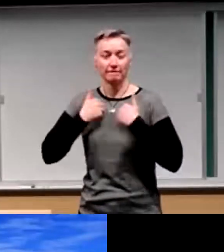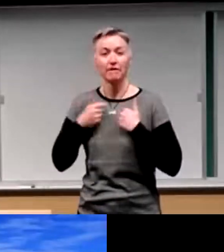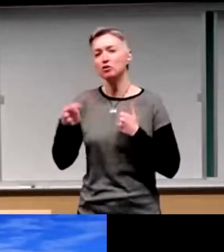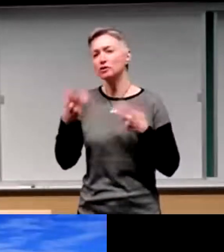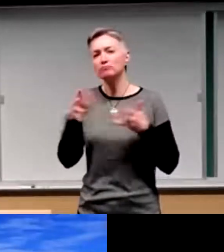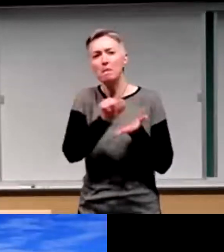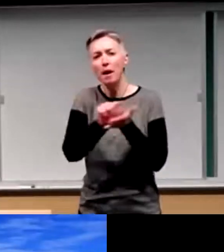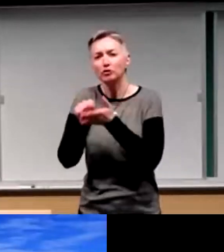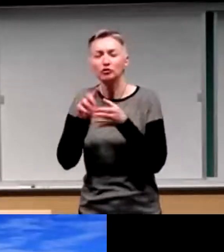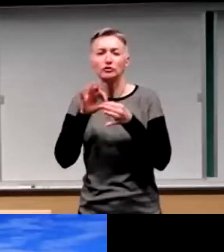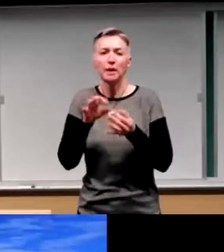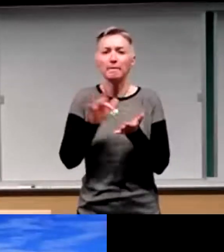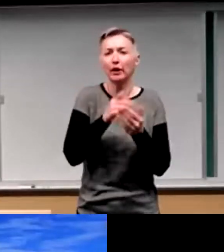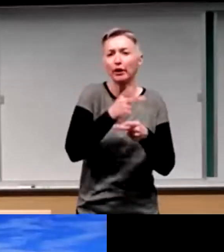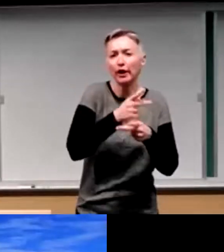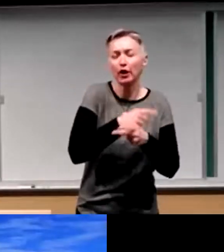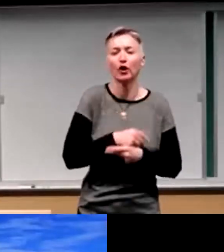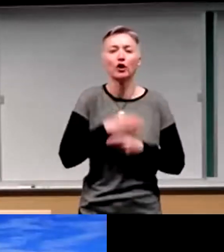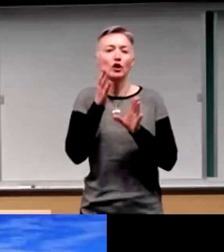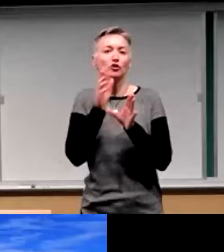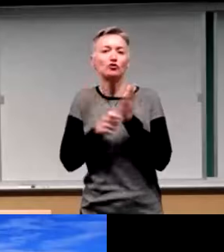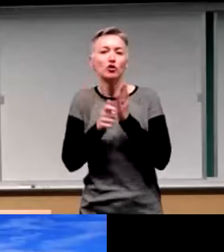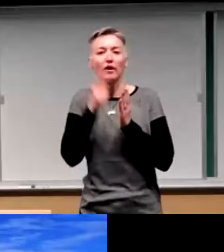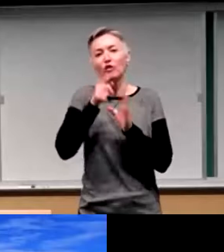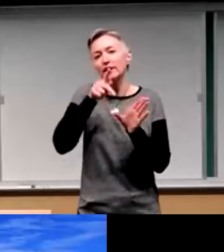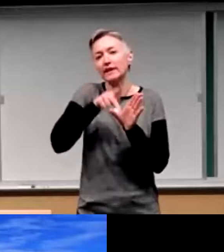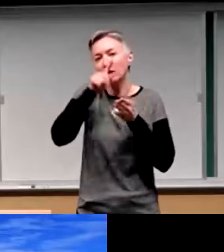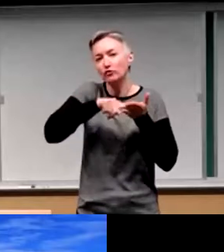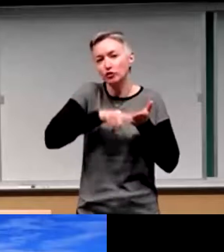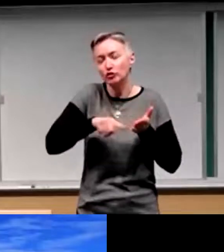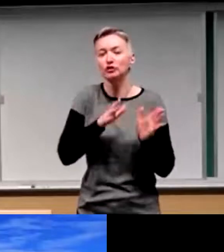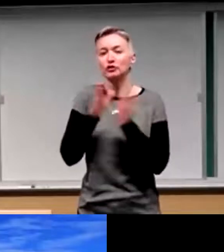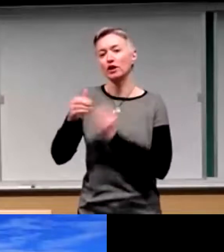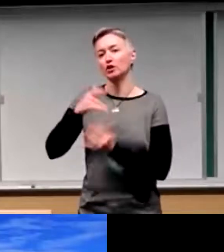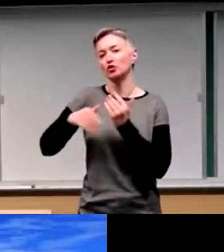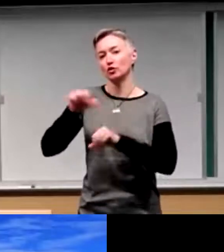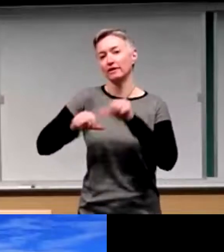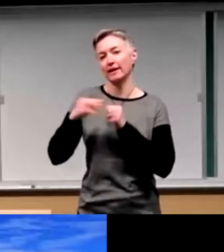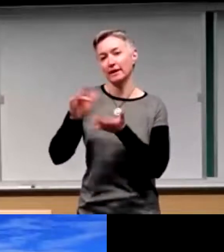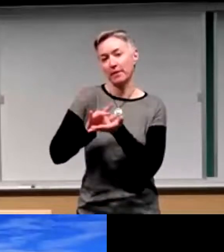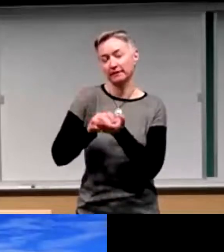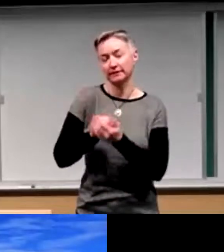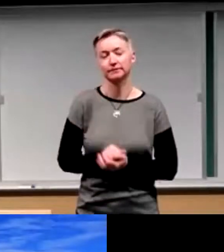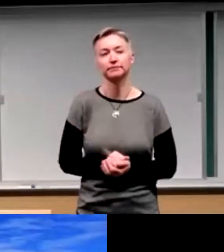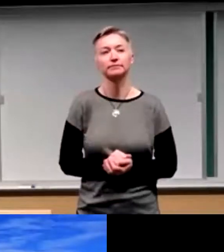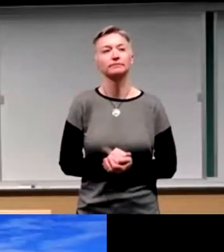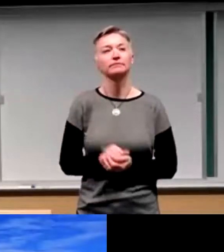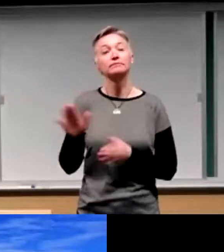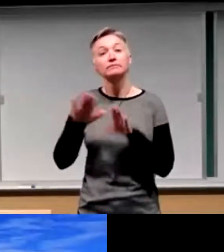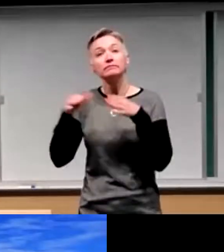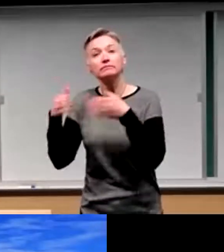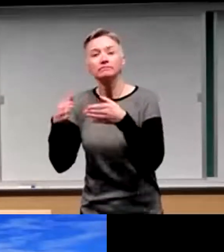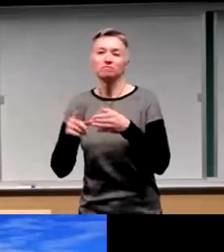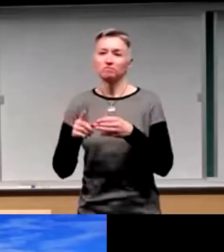Care, the Journal of Psychiatric Research, and Social Science and Medicine, and has focused on